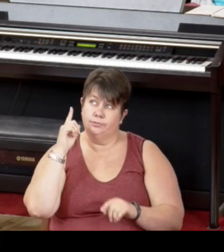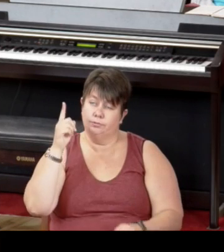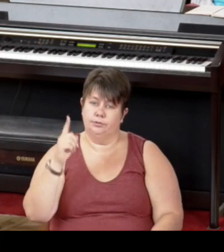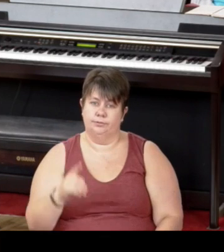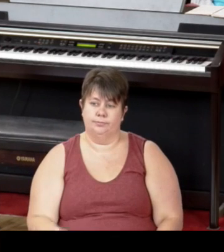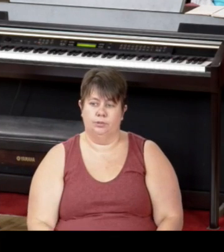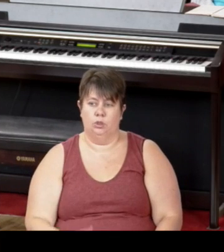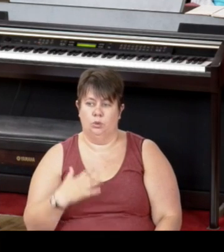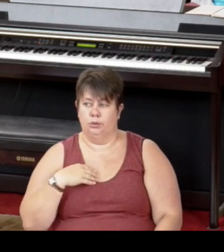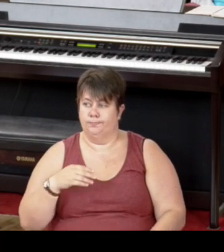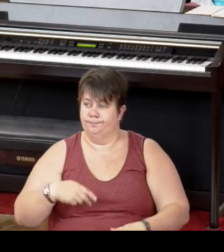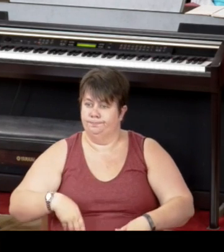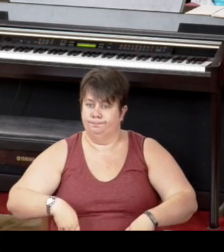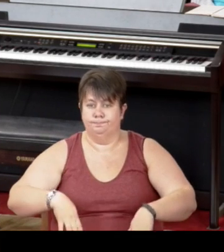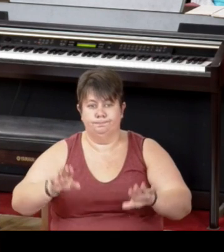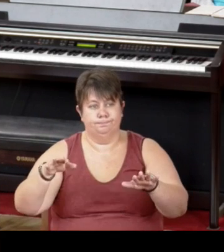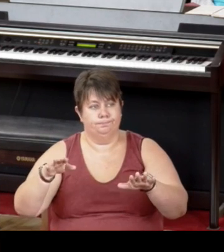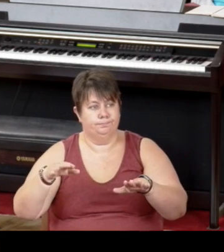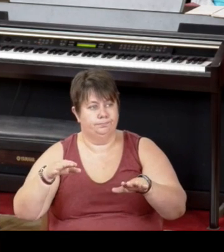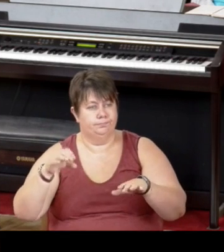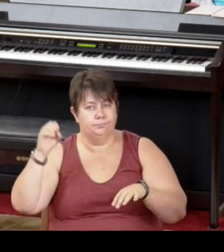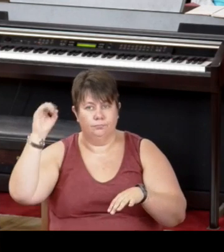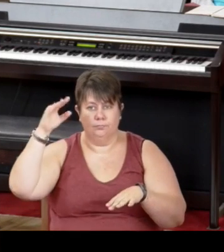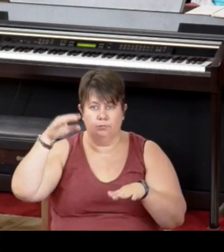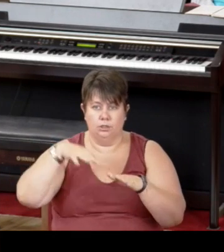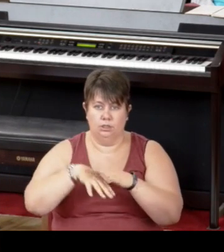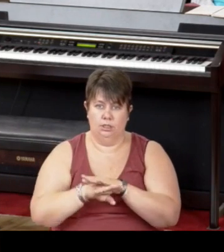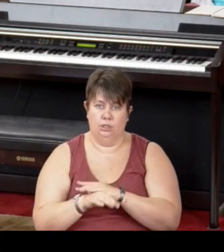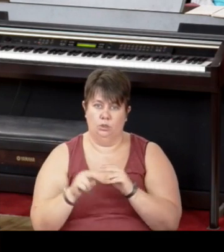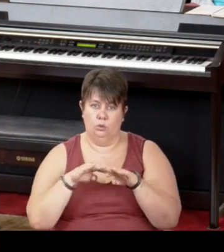So go and shine in this world.